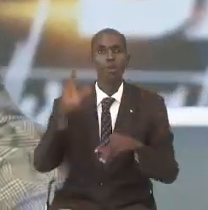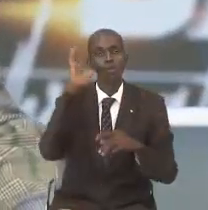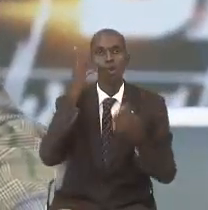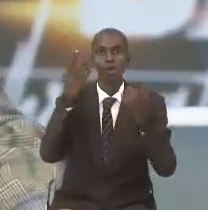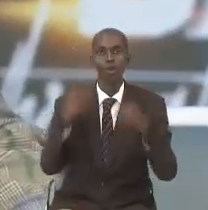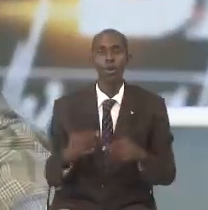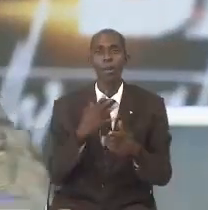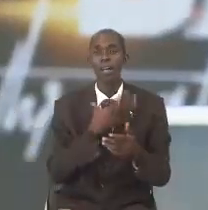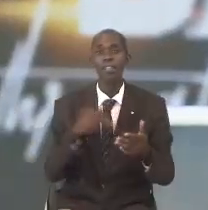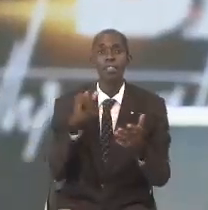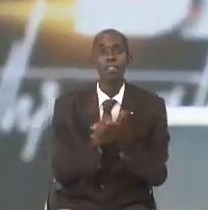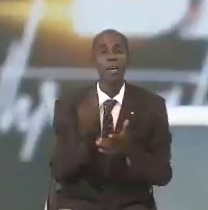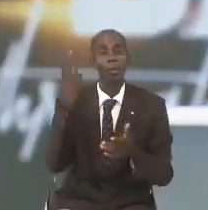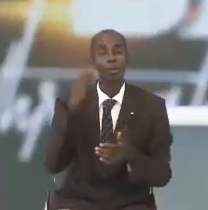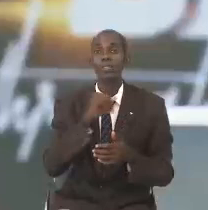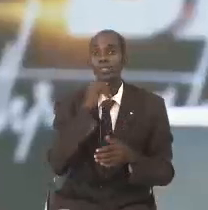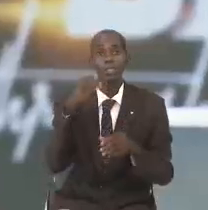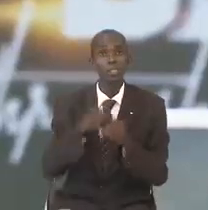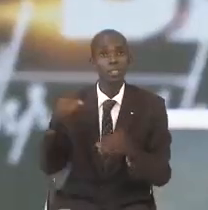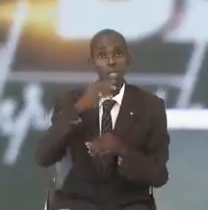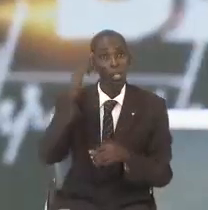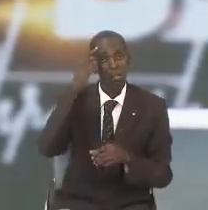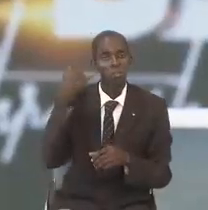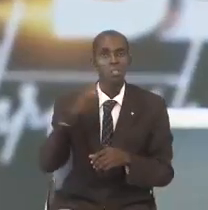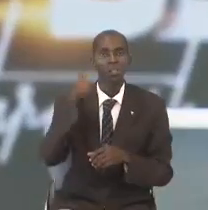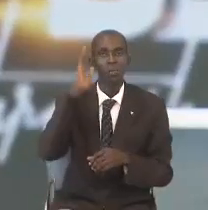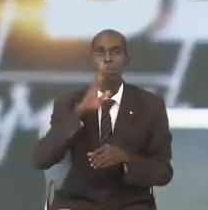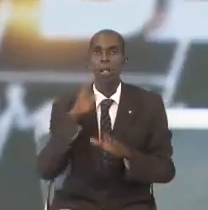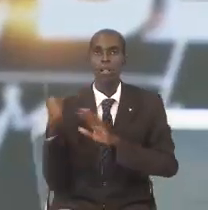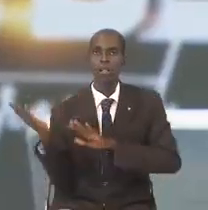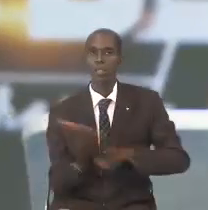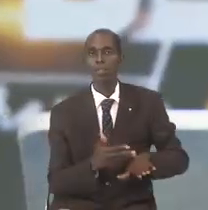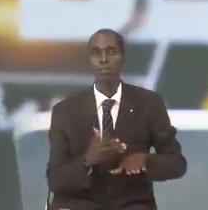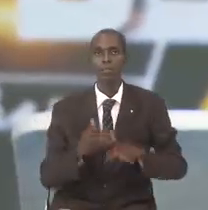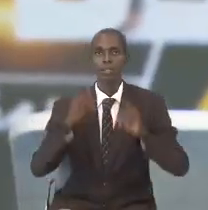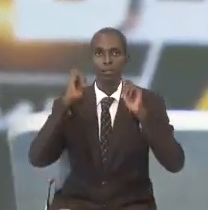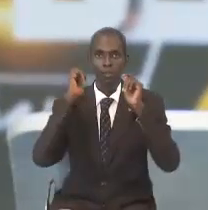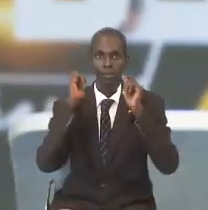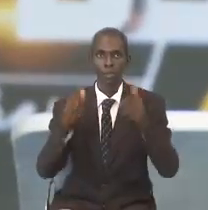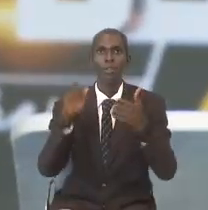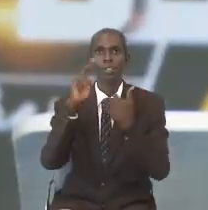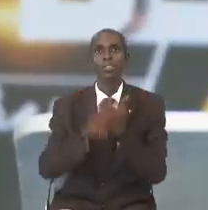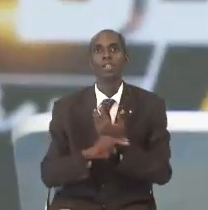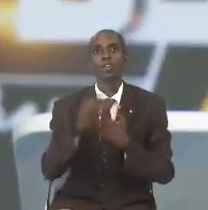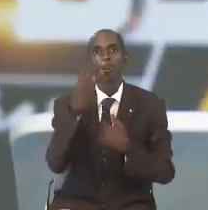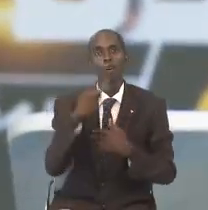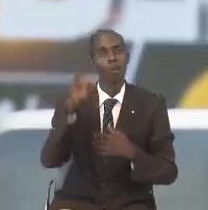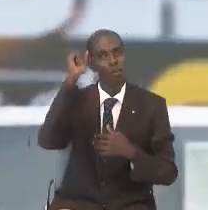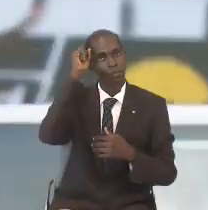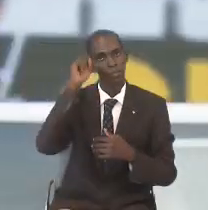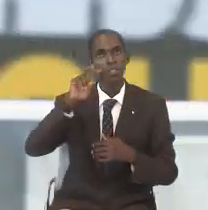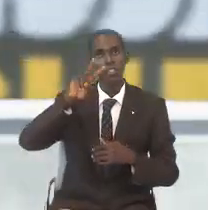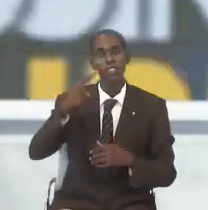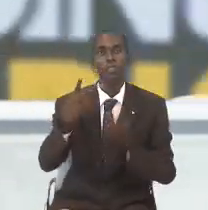their thought, they'll be left behind. Suddenness of his